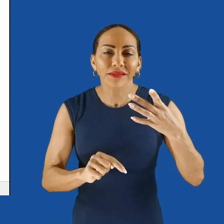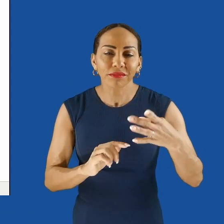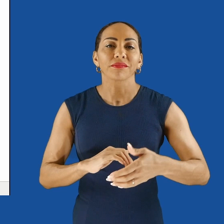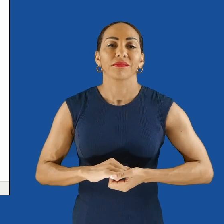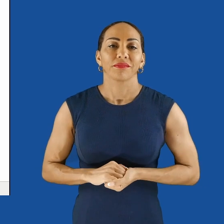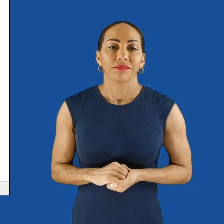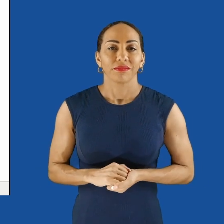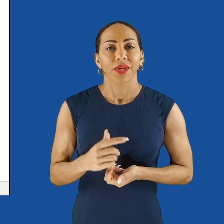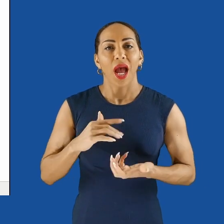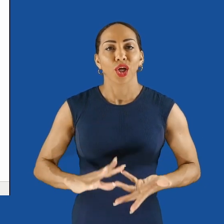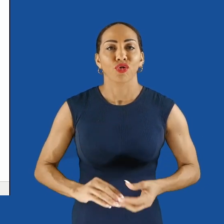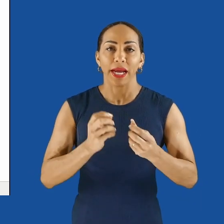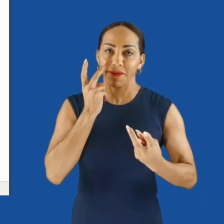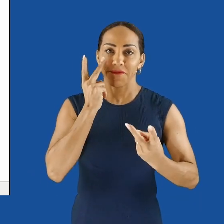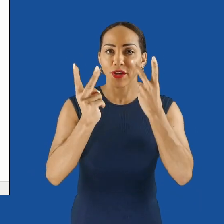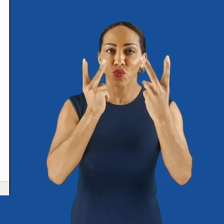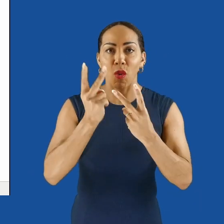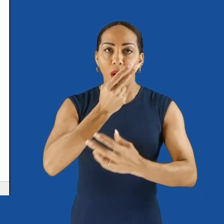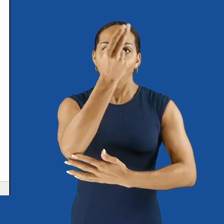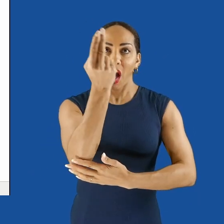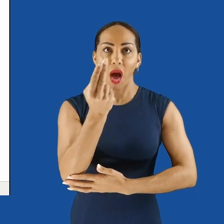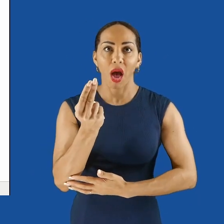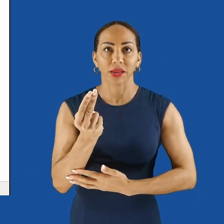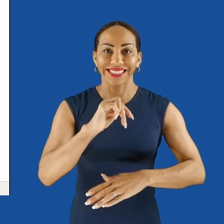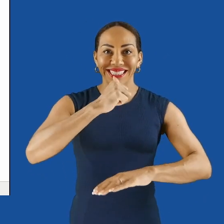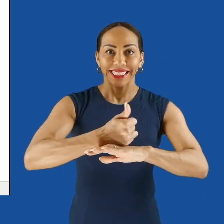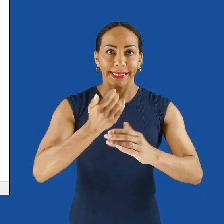I create visual arts installations.